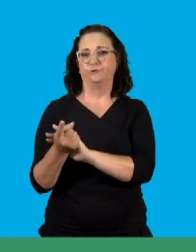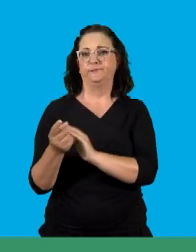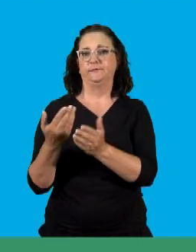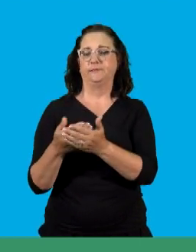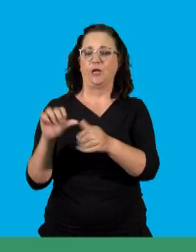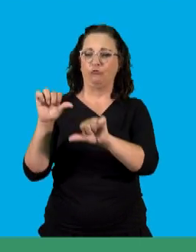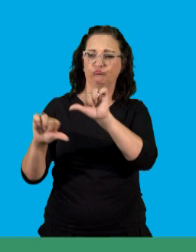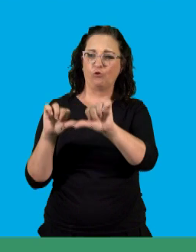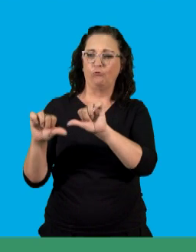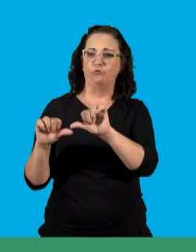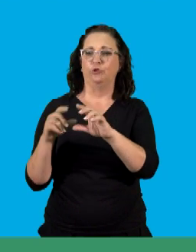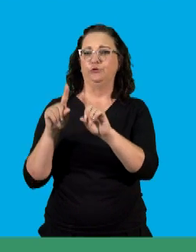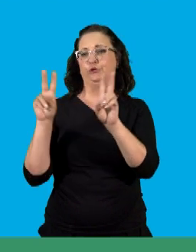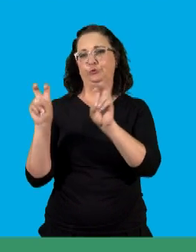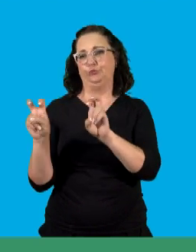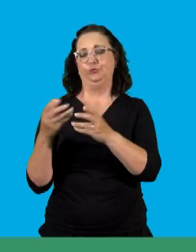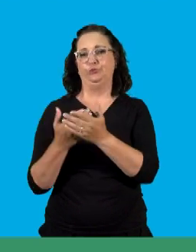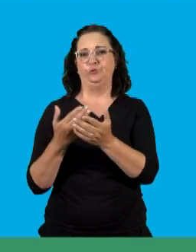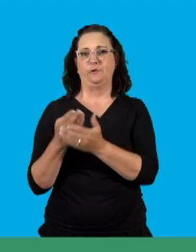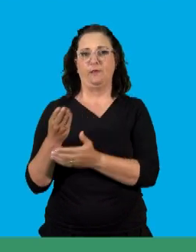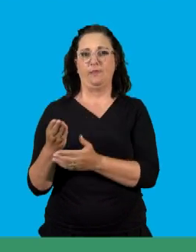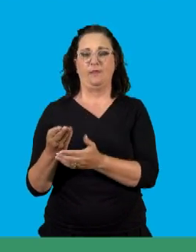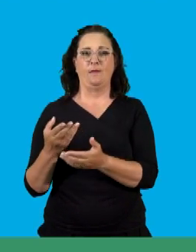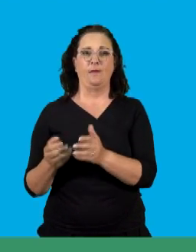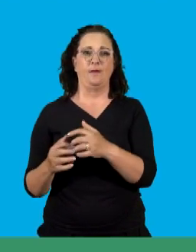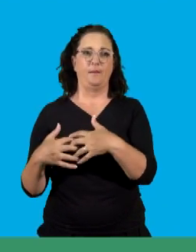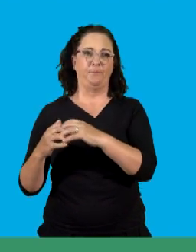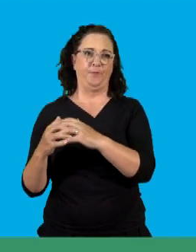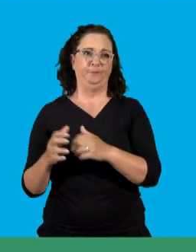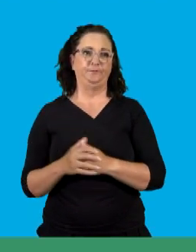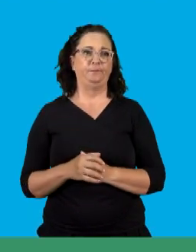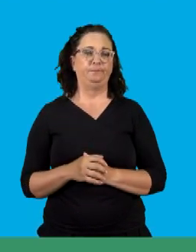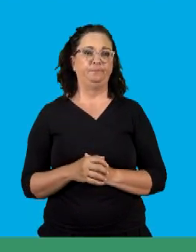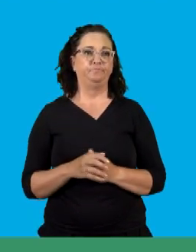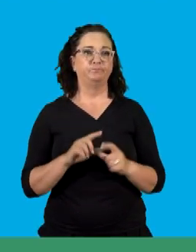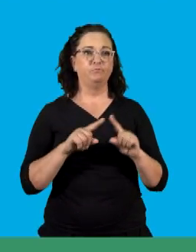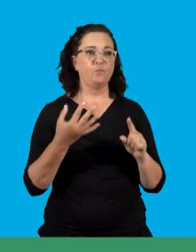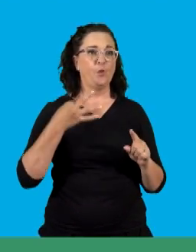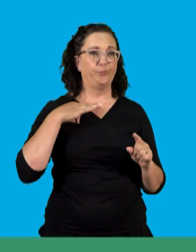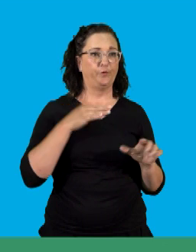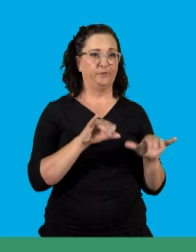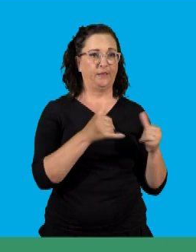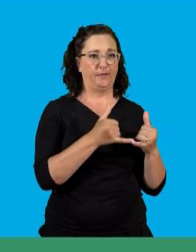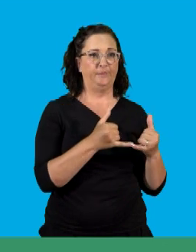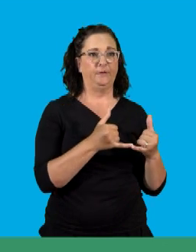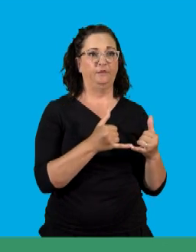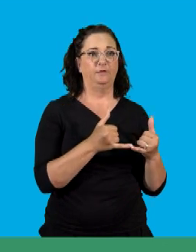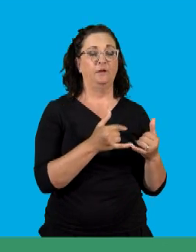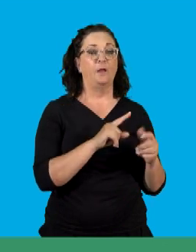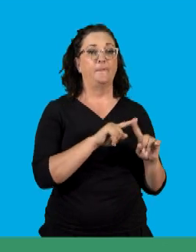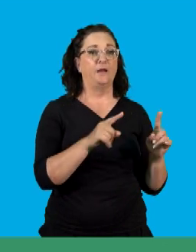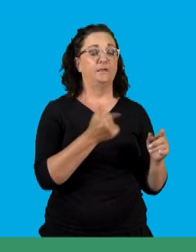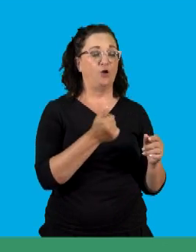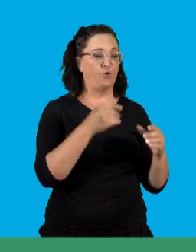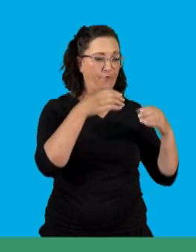some socio-economic issue that is there in the community. Then with profit companies, companies incorporated